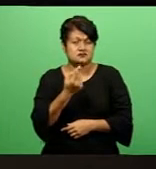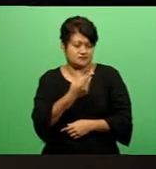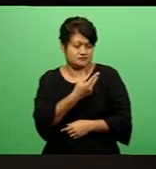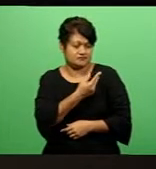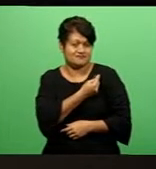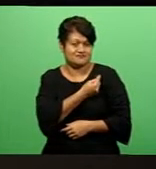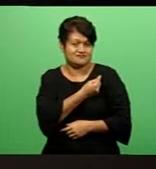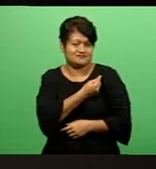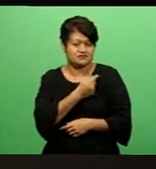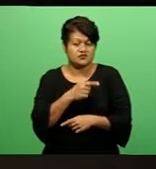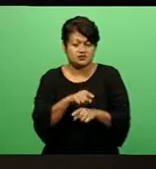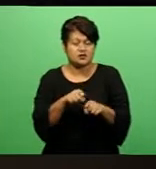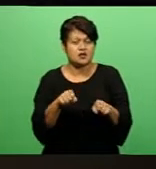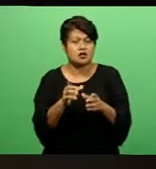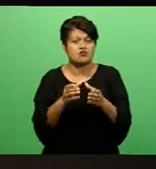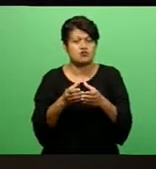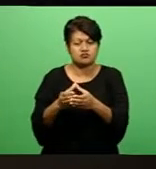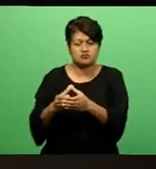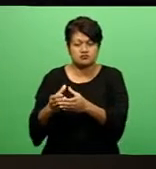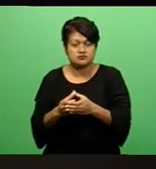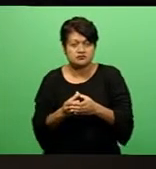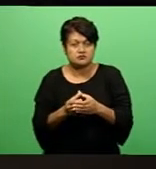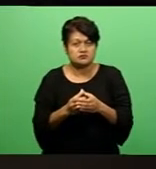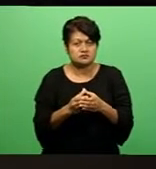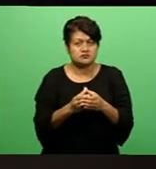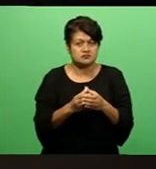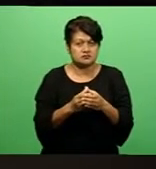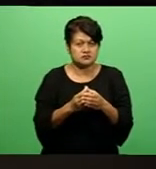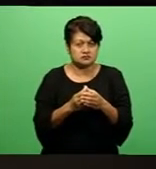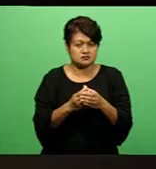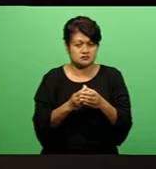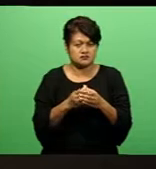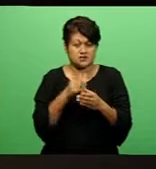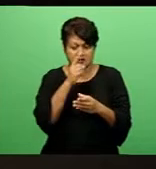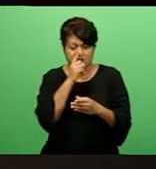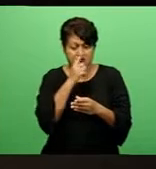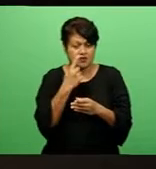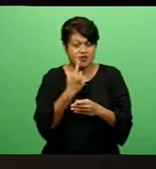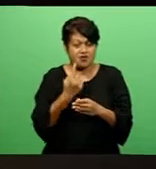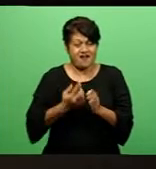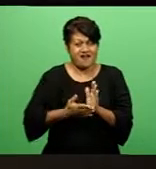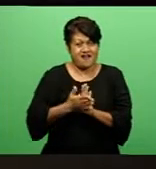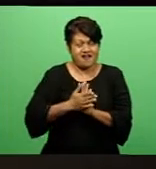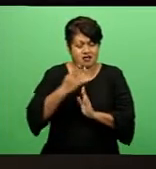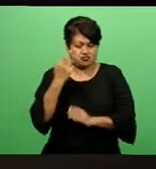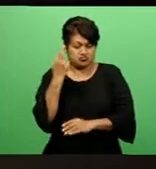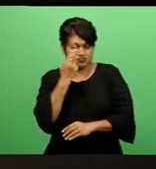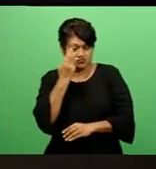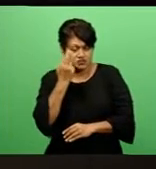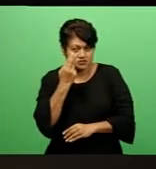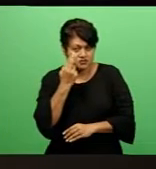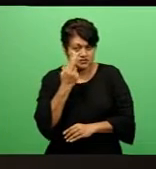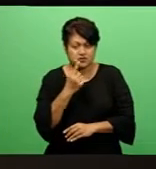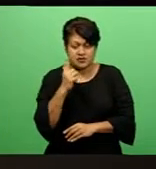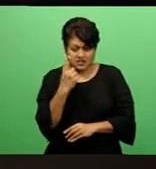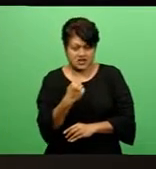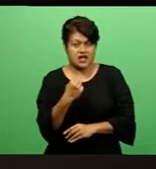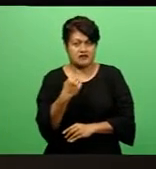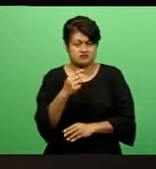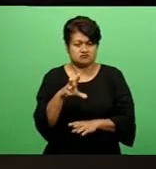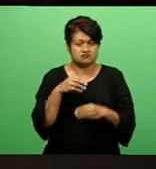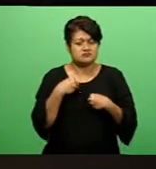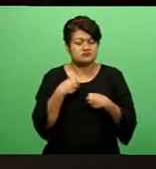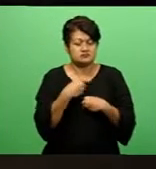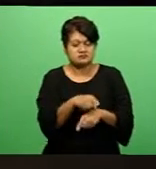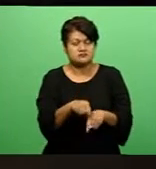the priority groups. That means that people who are at the highest risk of acquiring the virus will be the first to receive